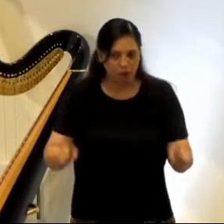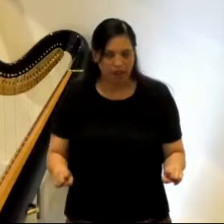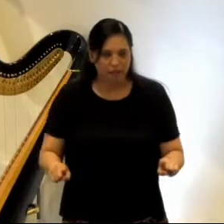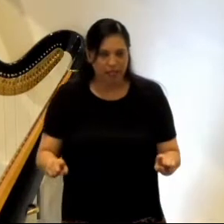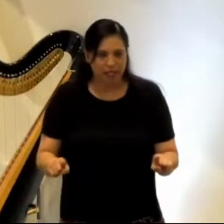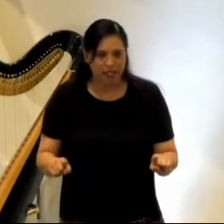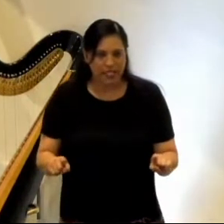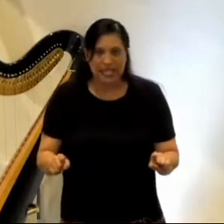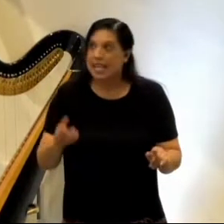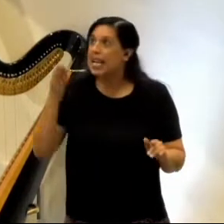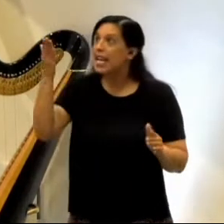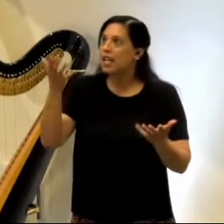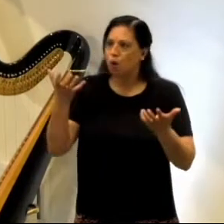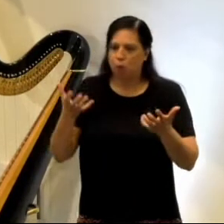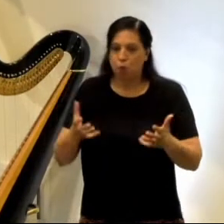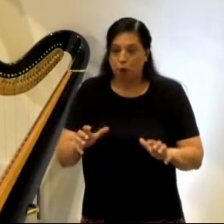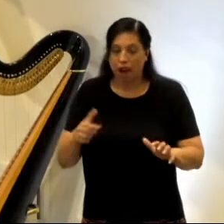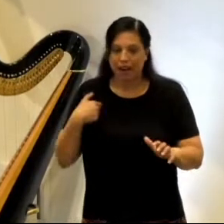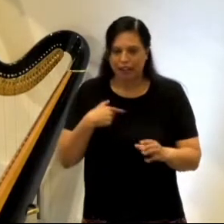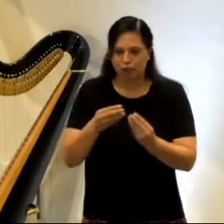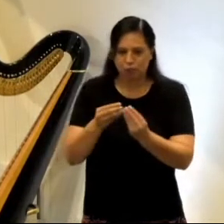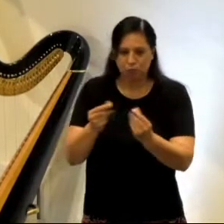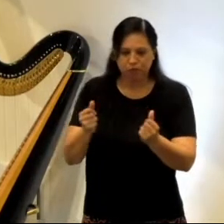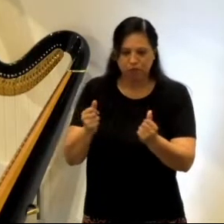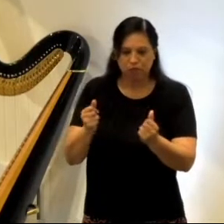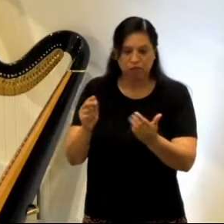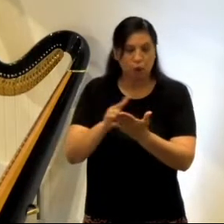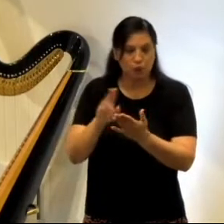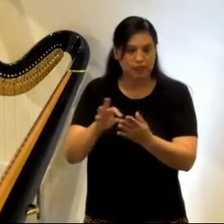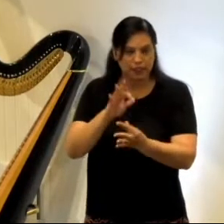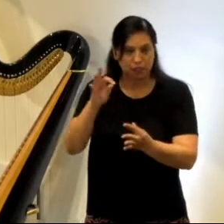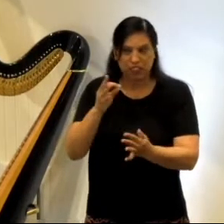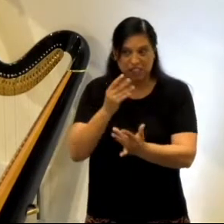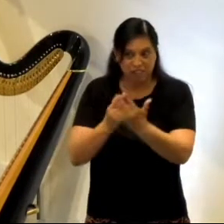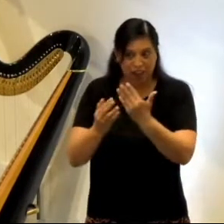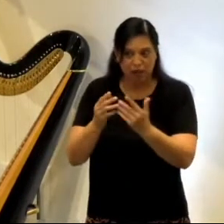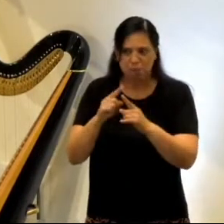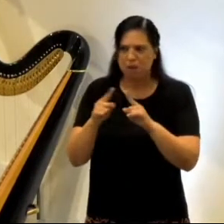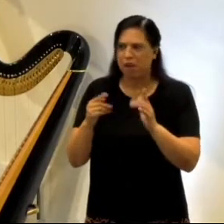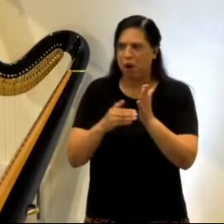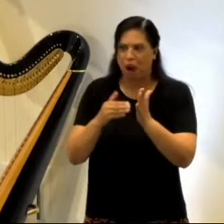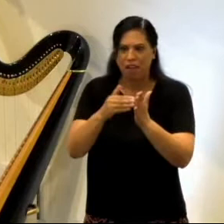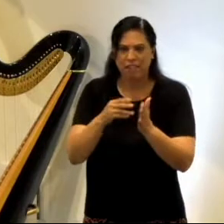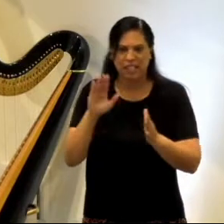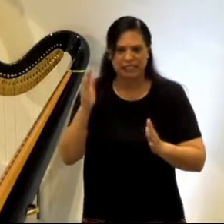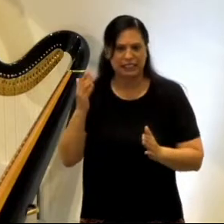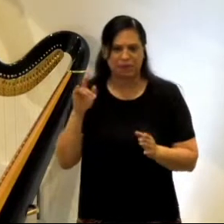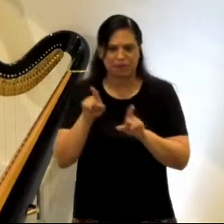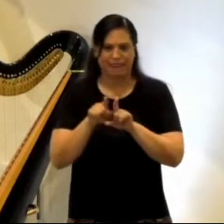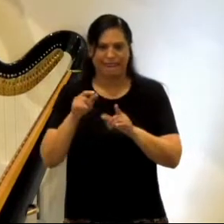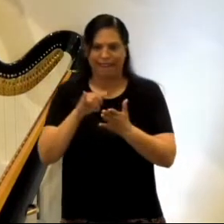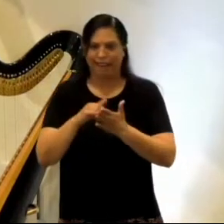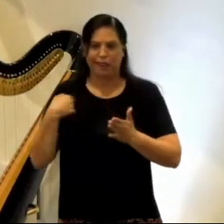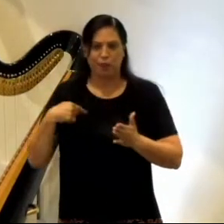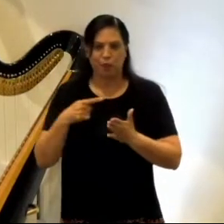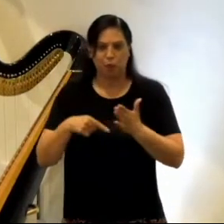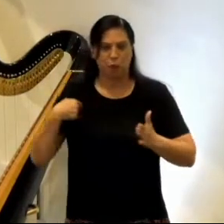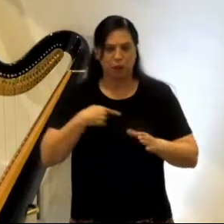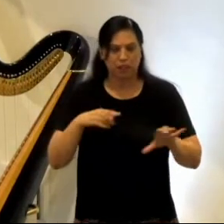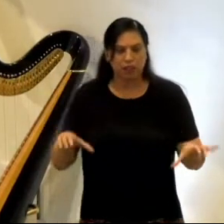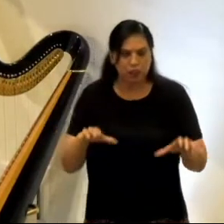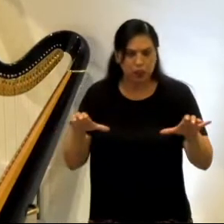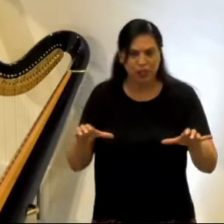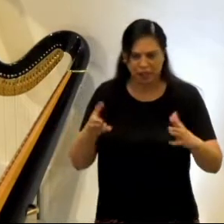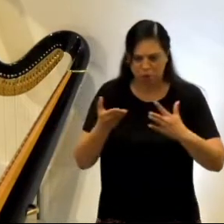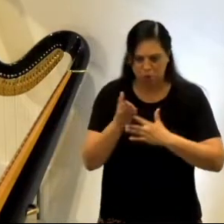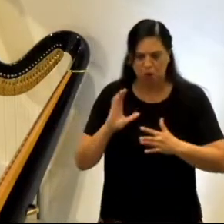doesn't want us to put out the Spirit's fire, but too often it seems like that is what's happened through our words, through our actions, and especially